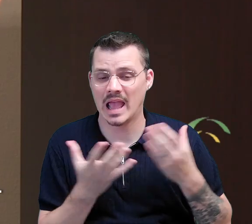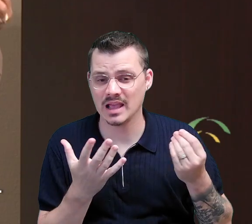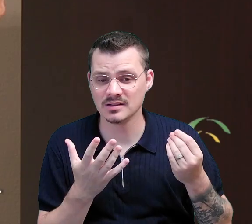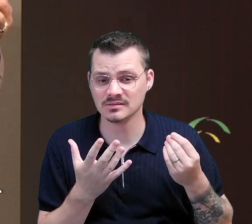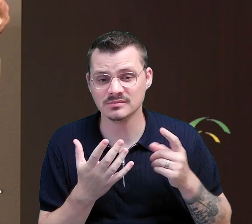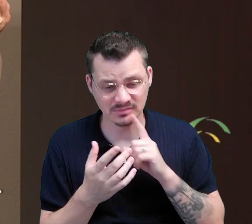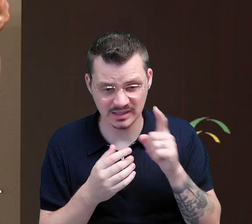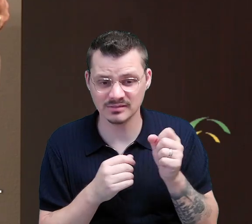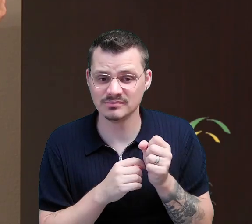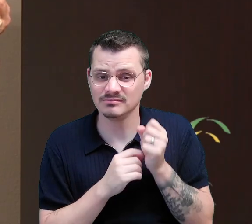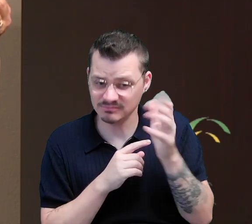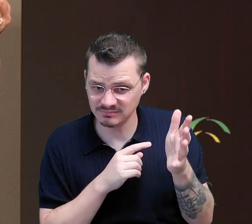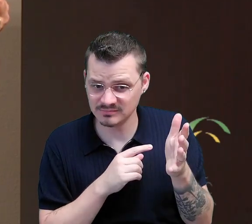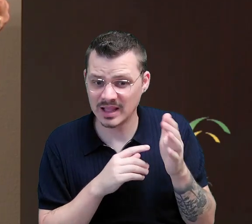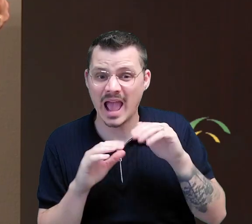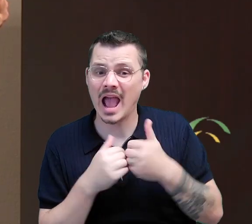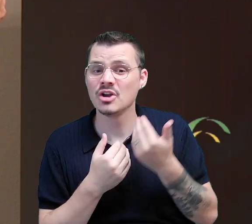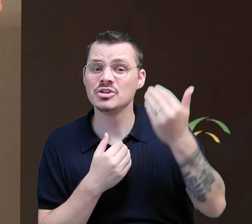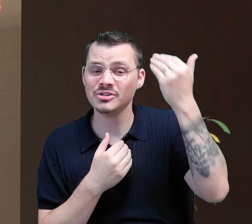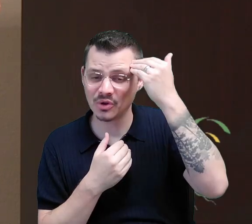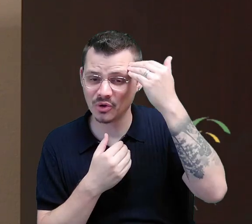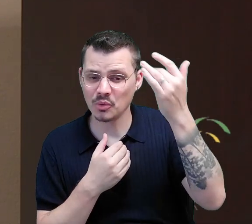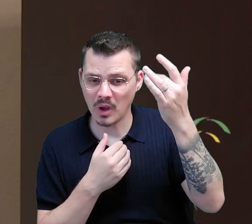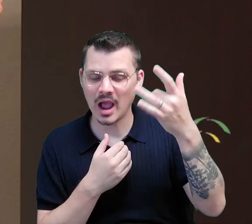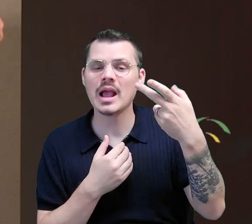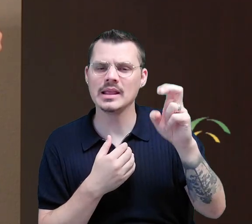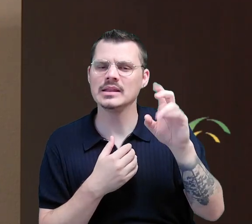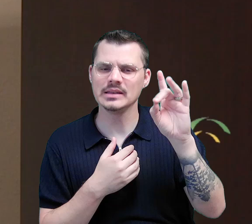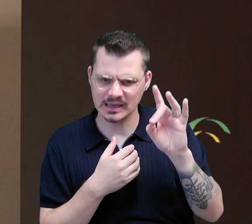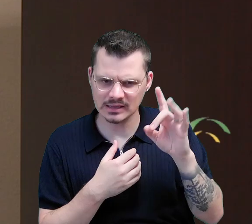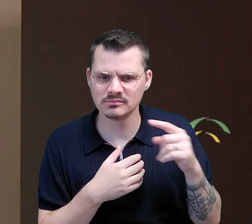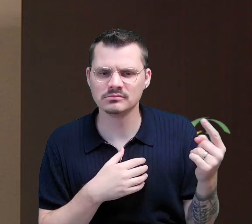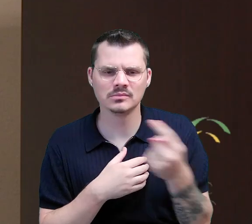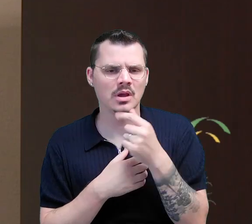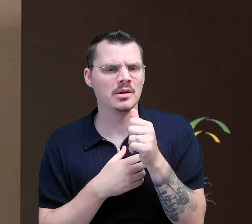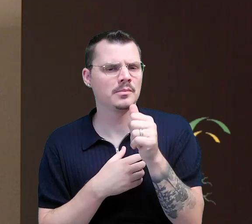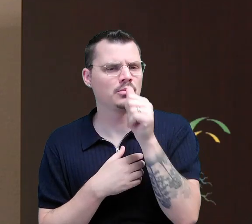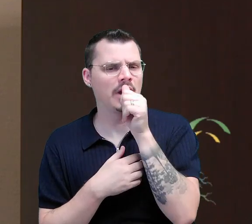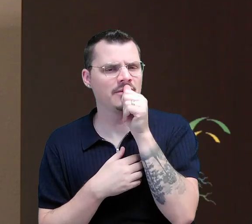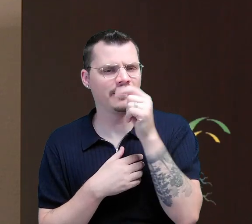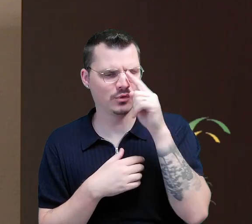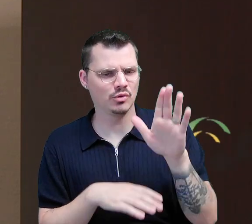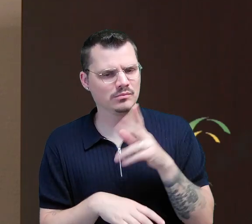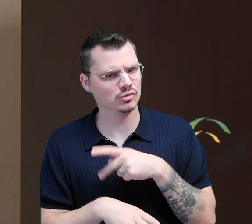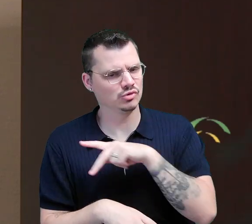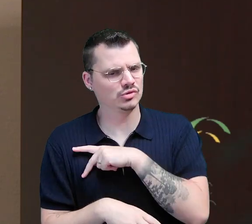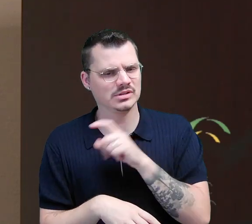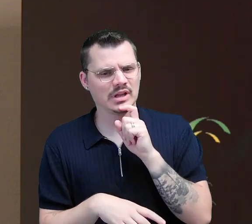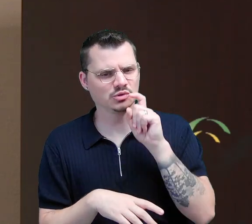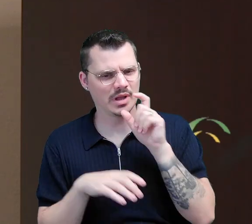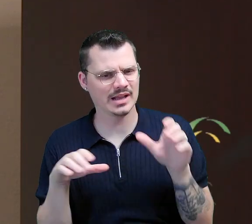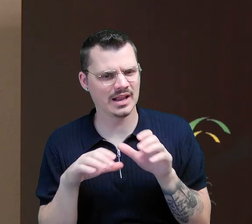And they were really ejaculations. How did people know this? Well, he did seek privacy for this personal sexual